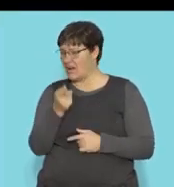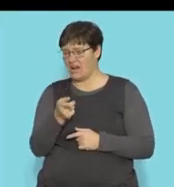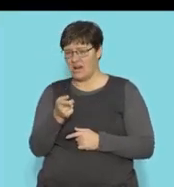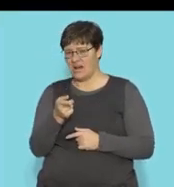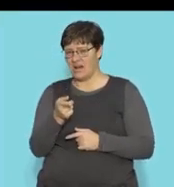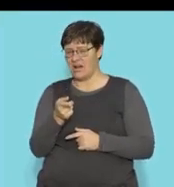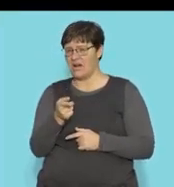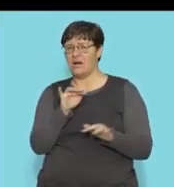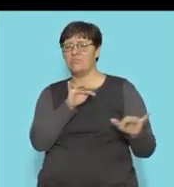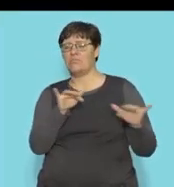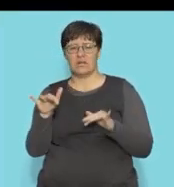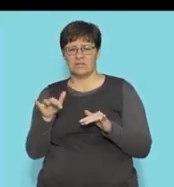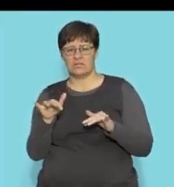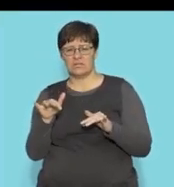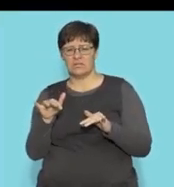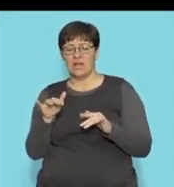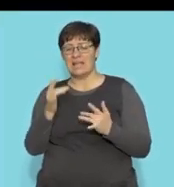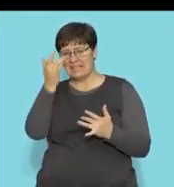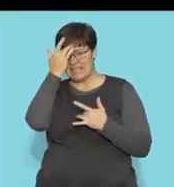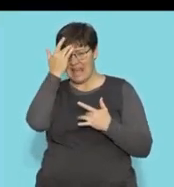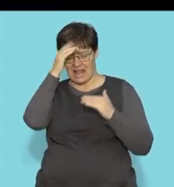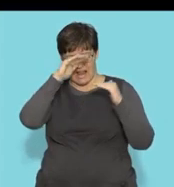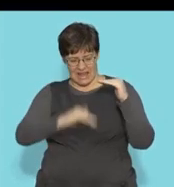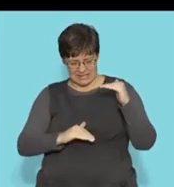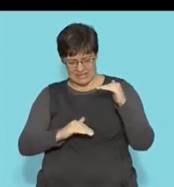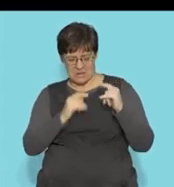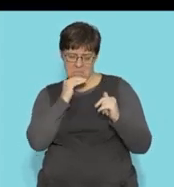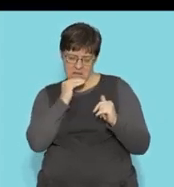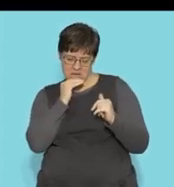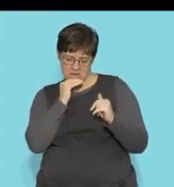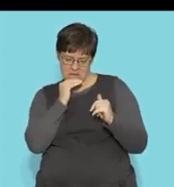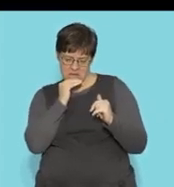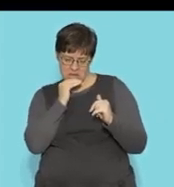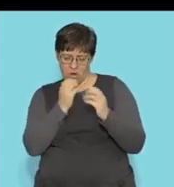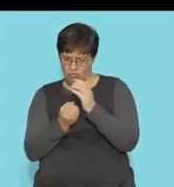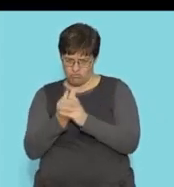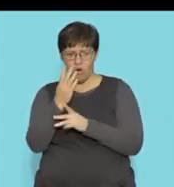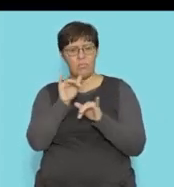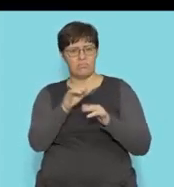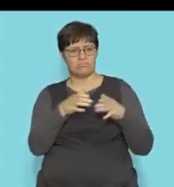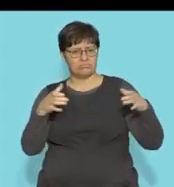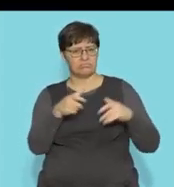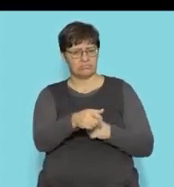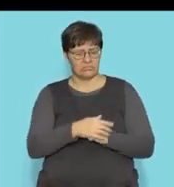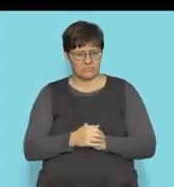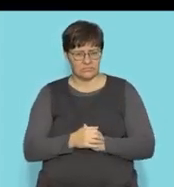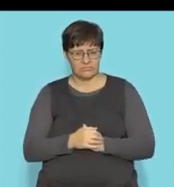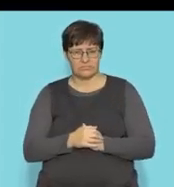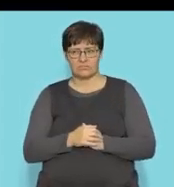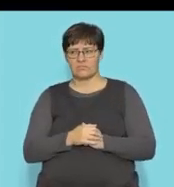decreased, our population would grow. So I'm going to eliminate this